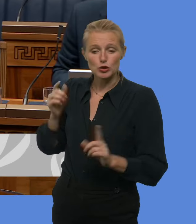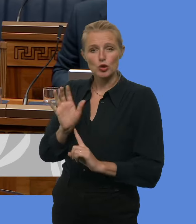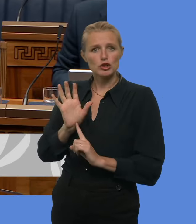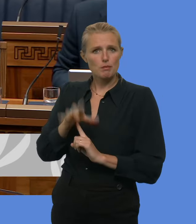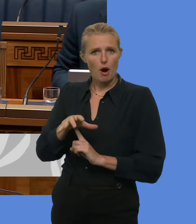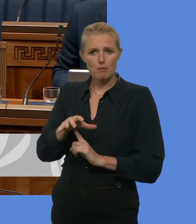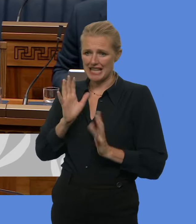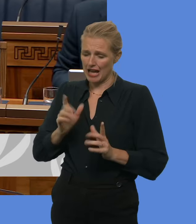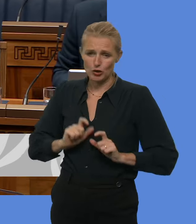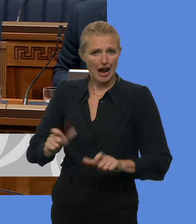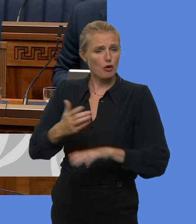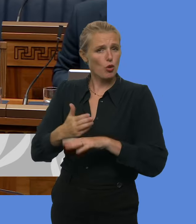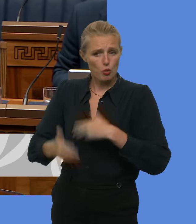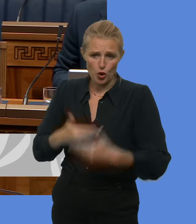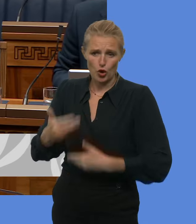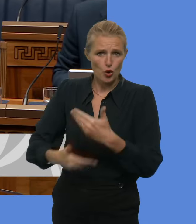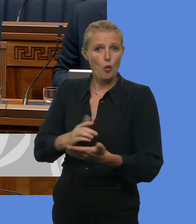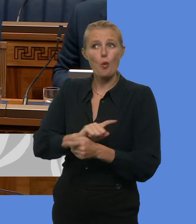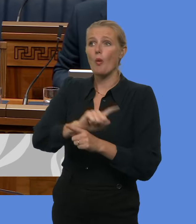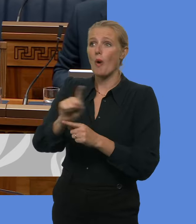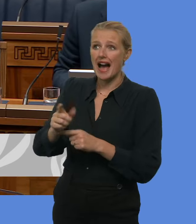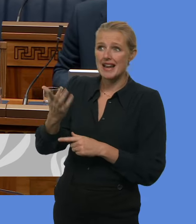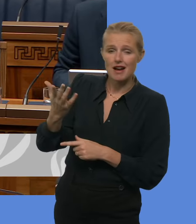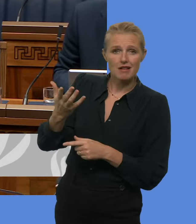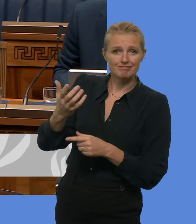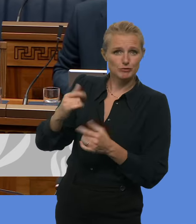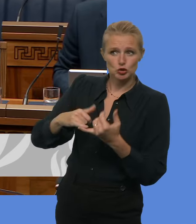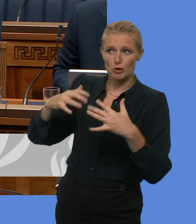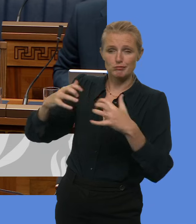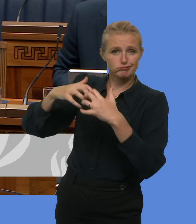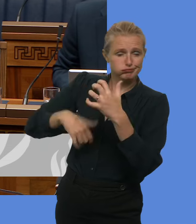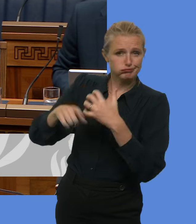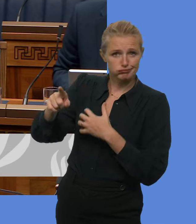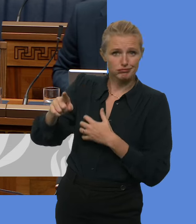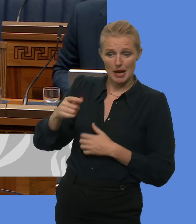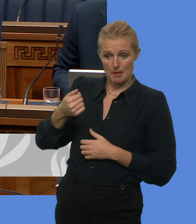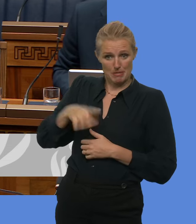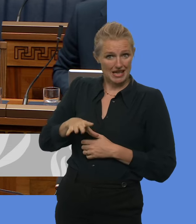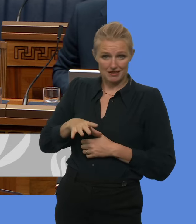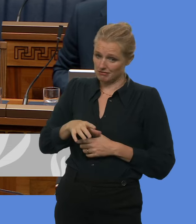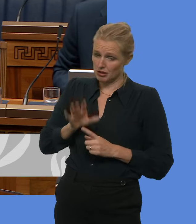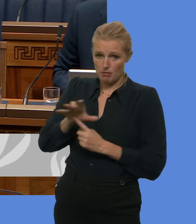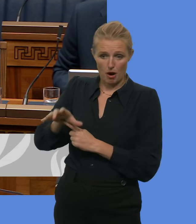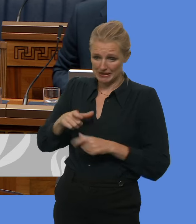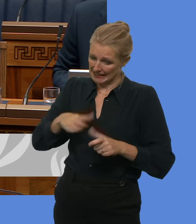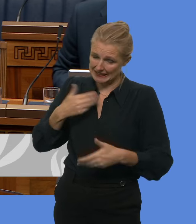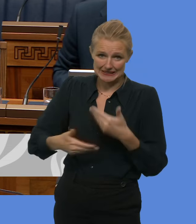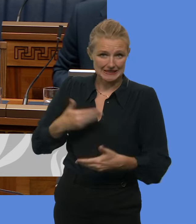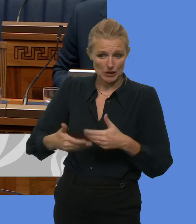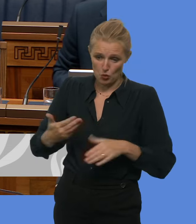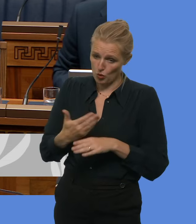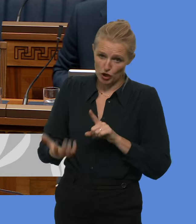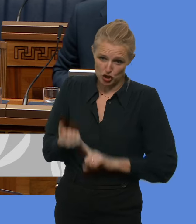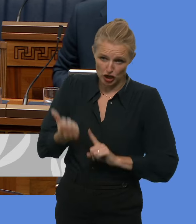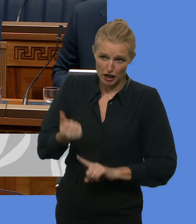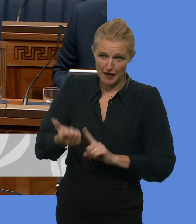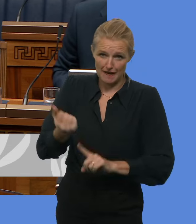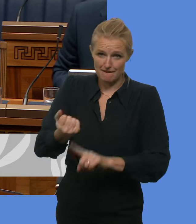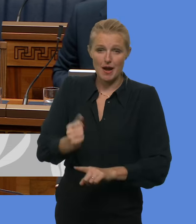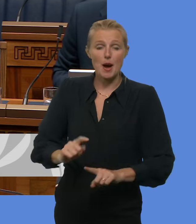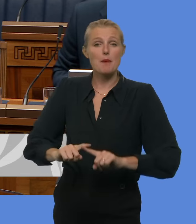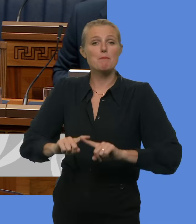of that important work under the guise of that programme for government prioritisation previously set. But I do welcome the fact